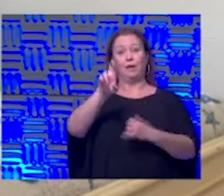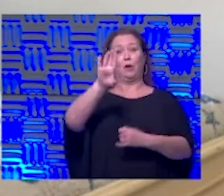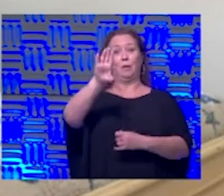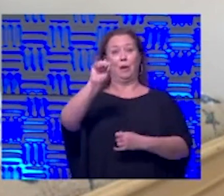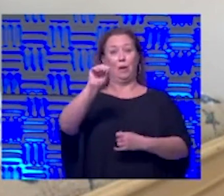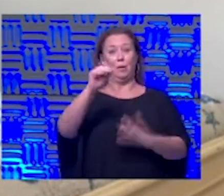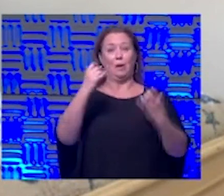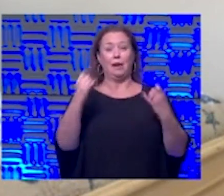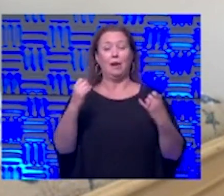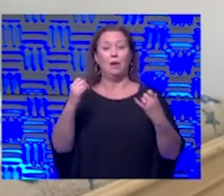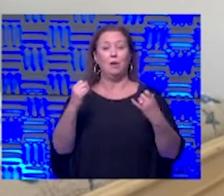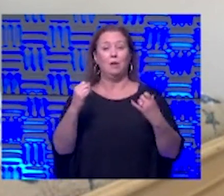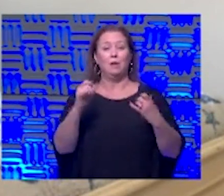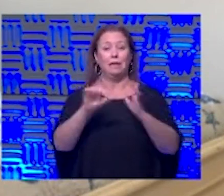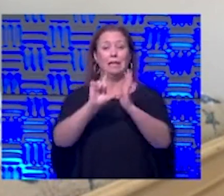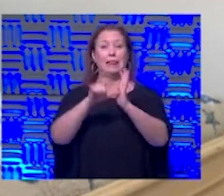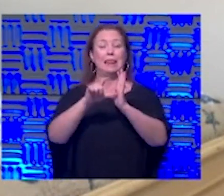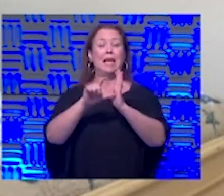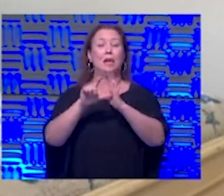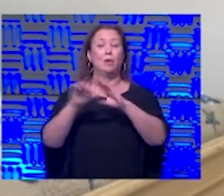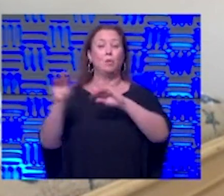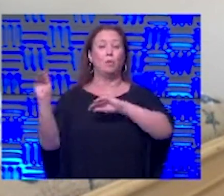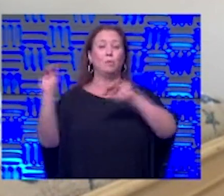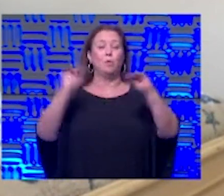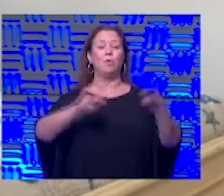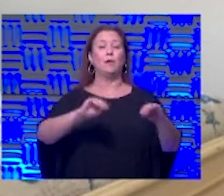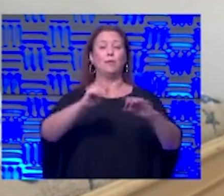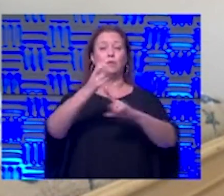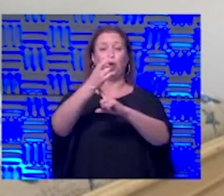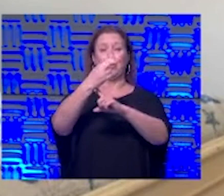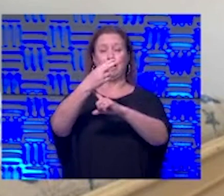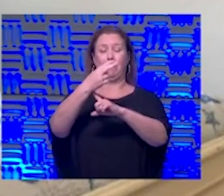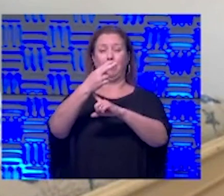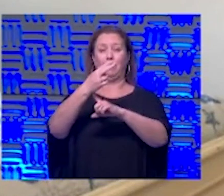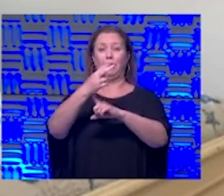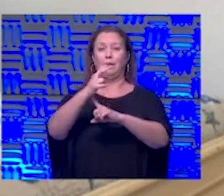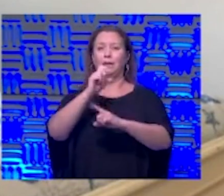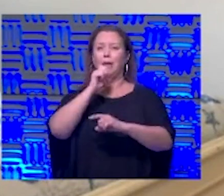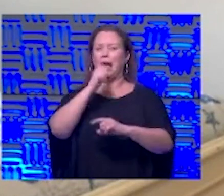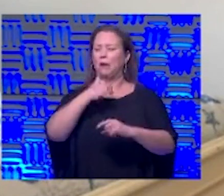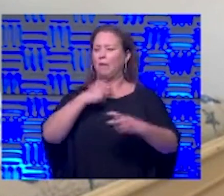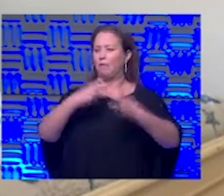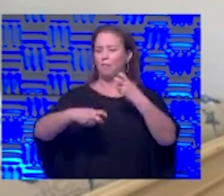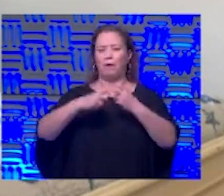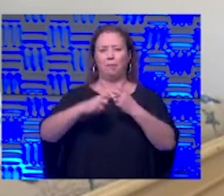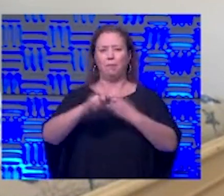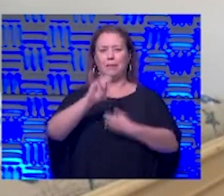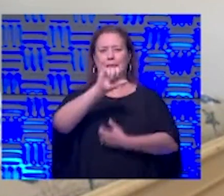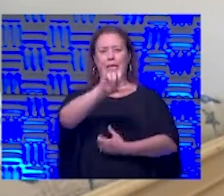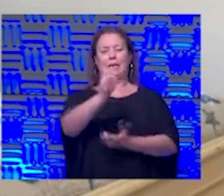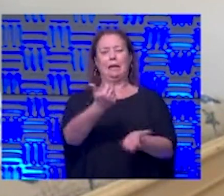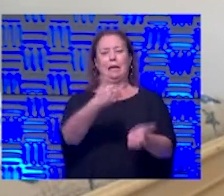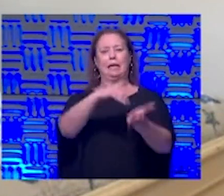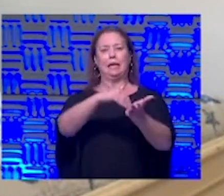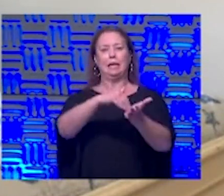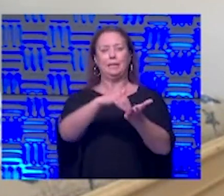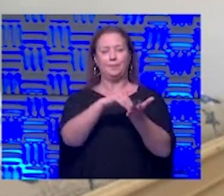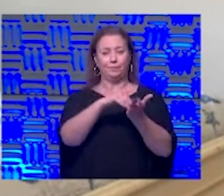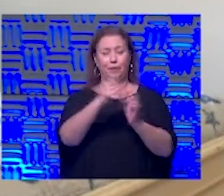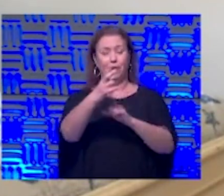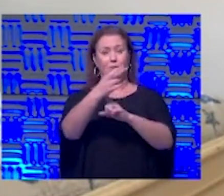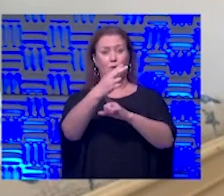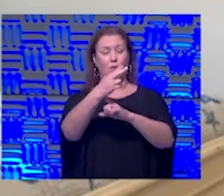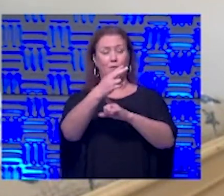VRBO. Later we'll be moving to a hotel. I don't have a problem with that. Again, the